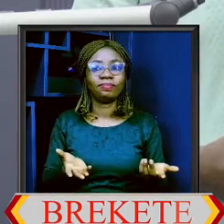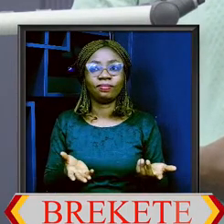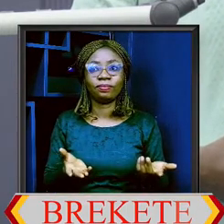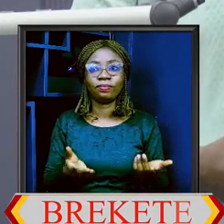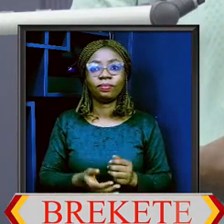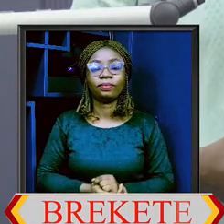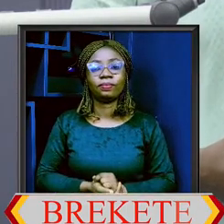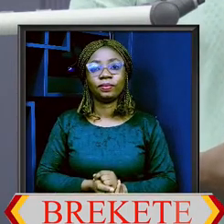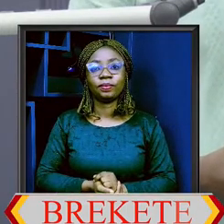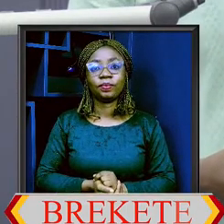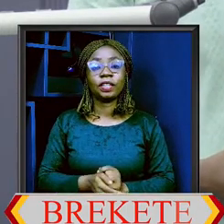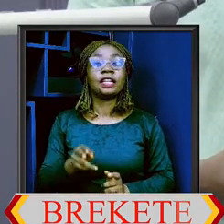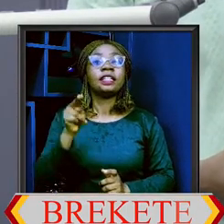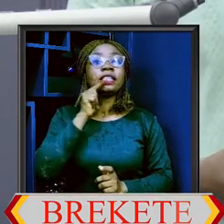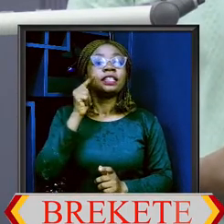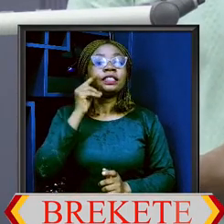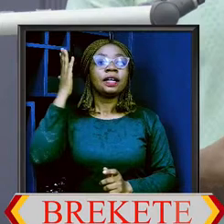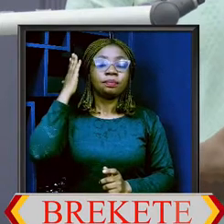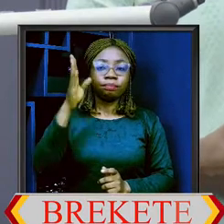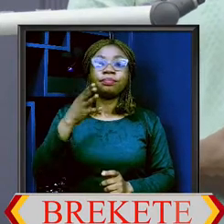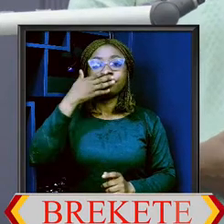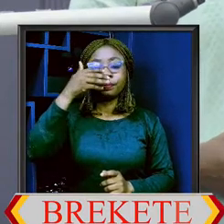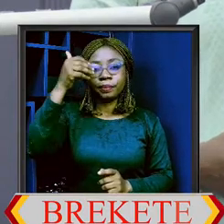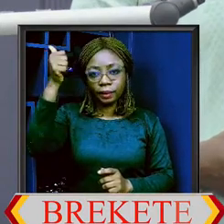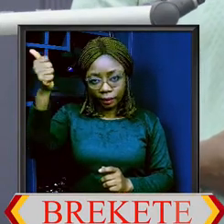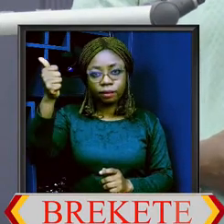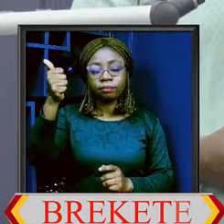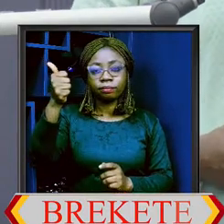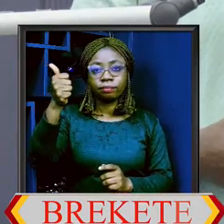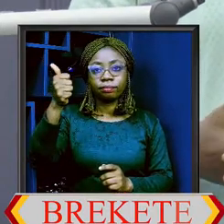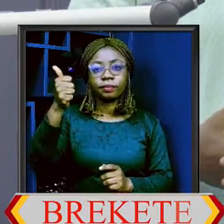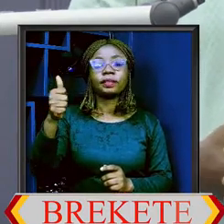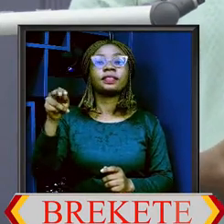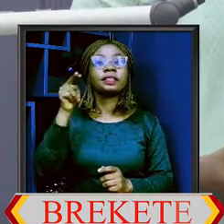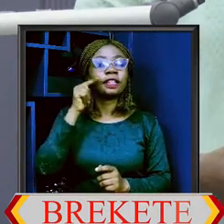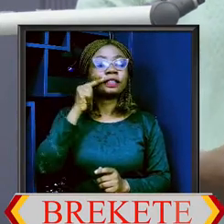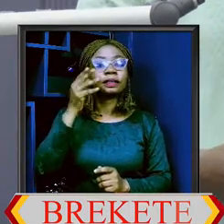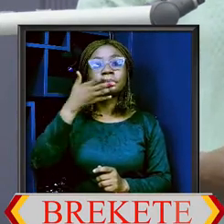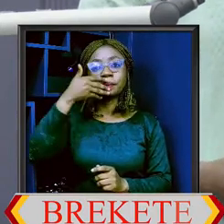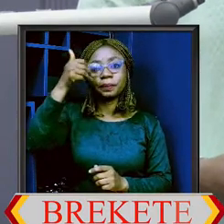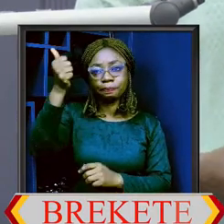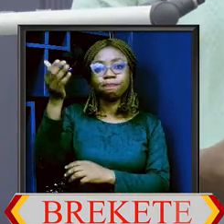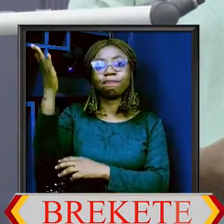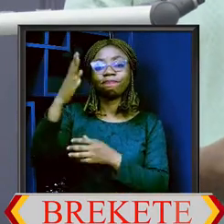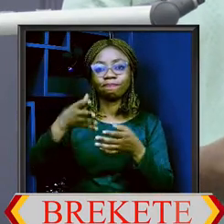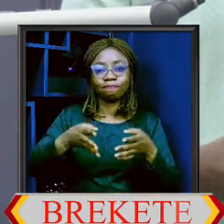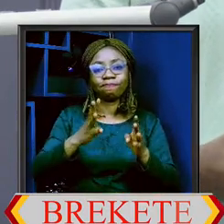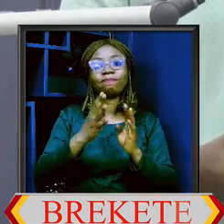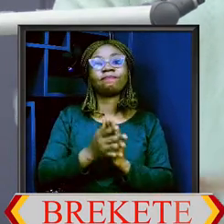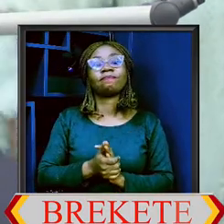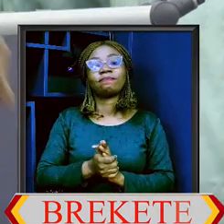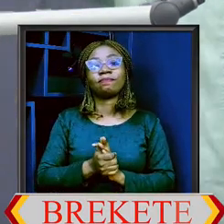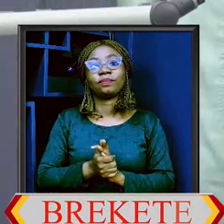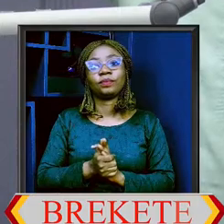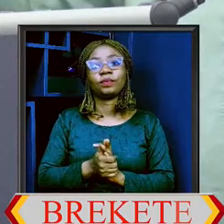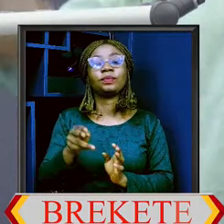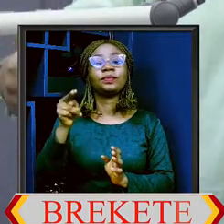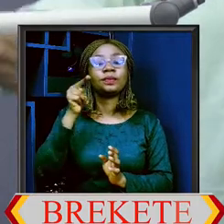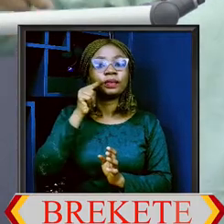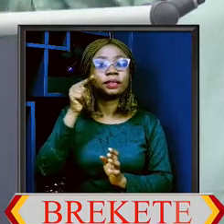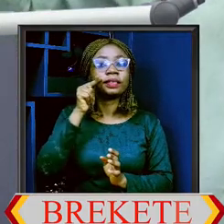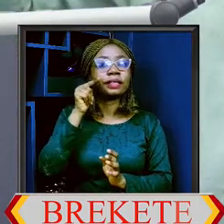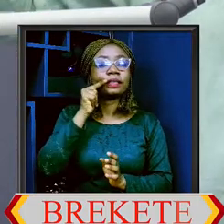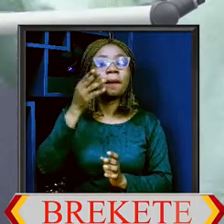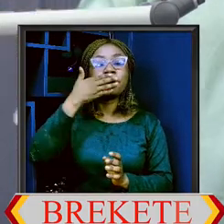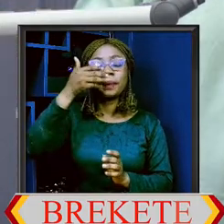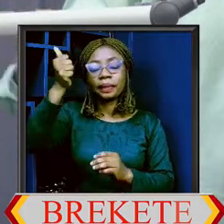hand Nigeria go better by the grace of God Nigeria go better by the grace of God Amen Nigeria go